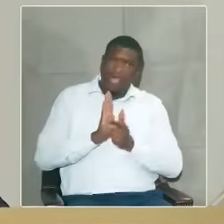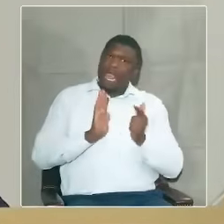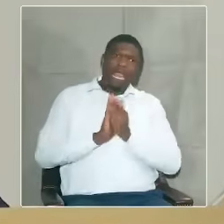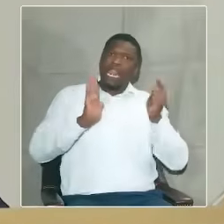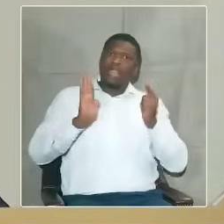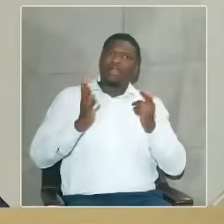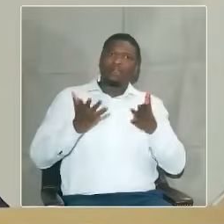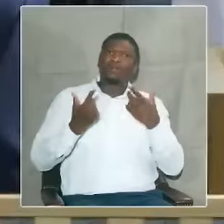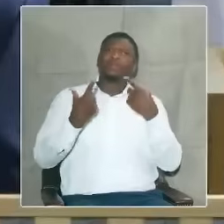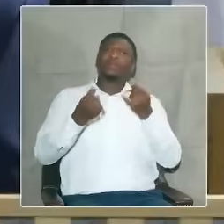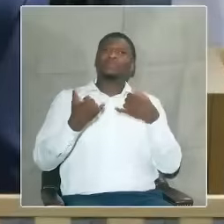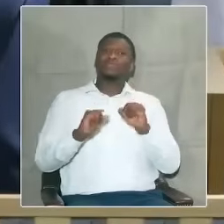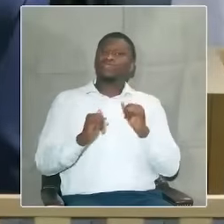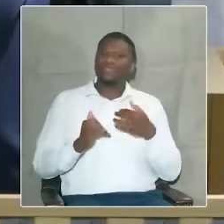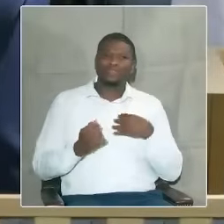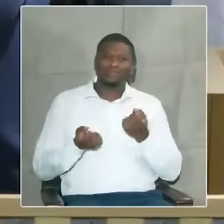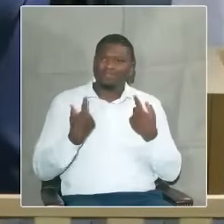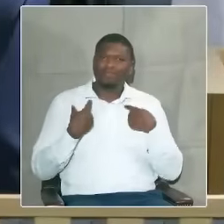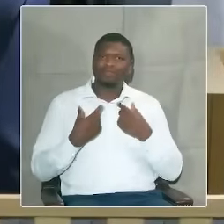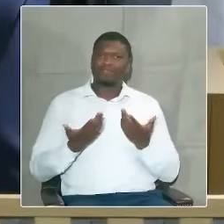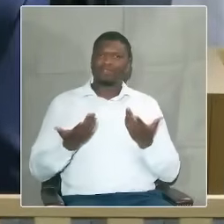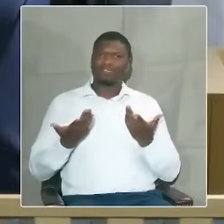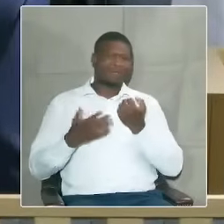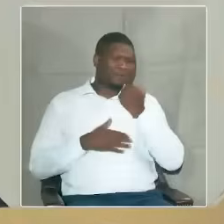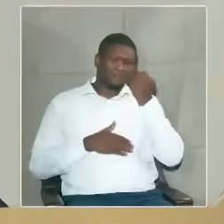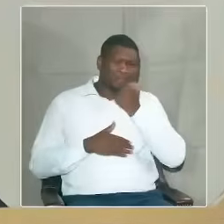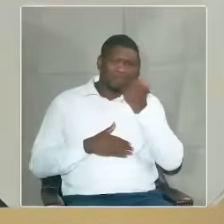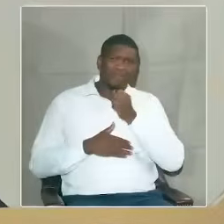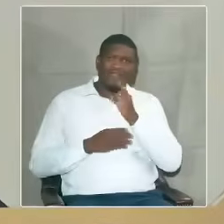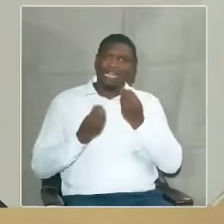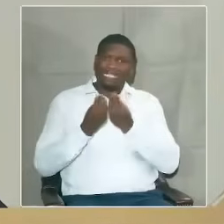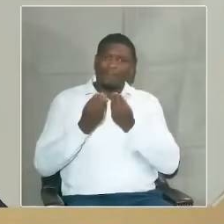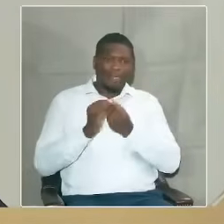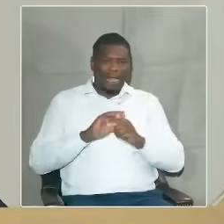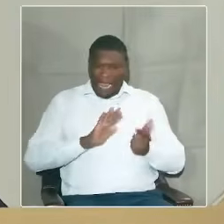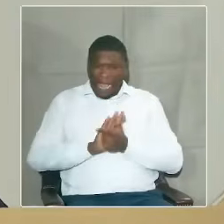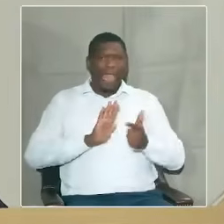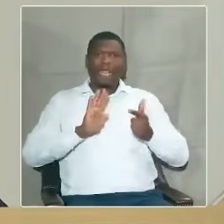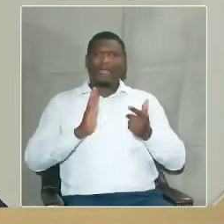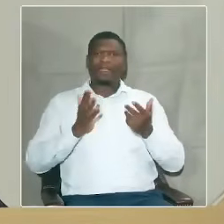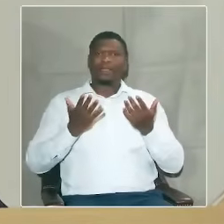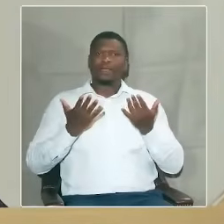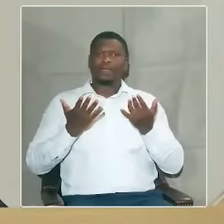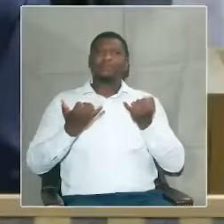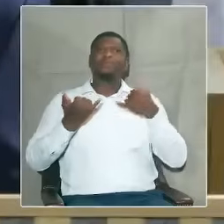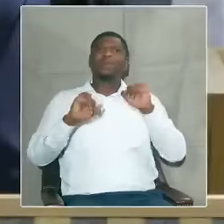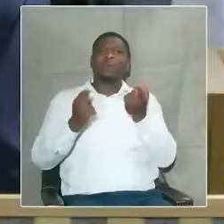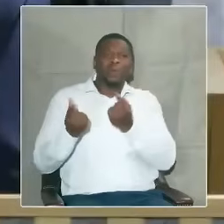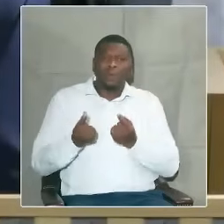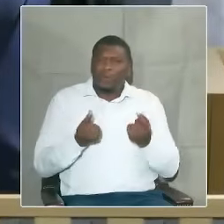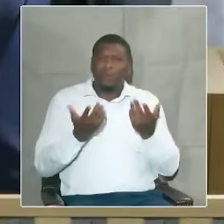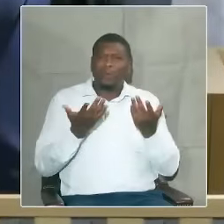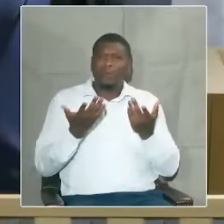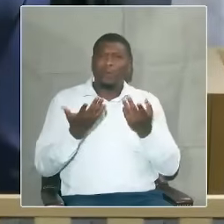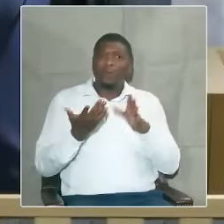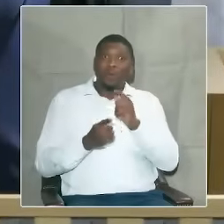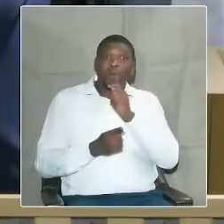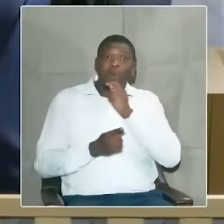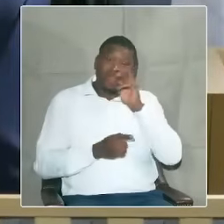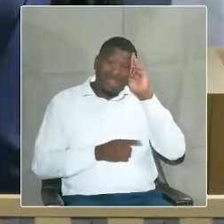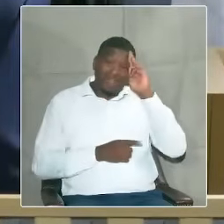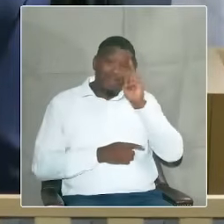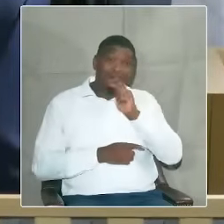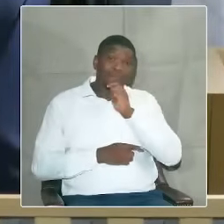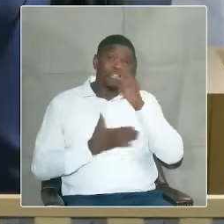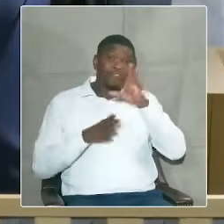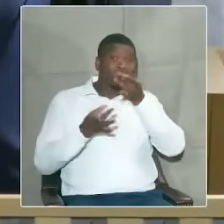So I just do not get you. I do not follow you. It's unlawful, and you told us this morning that